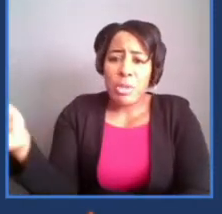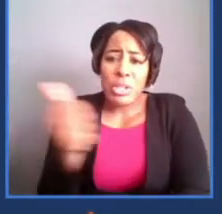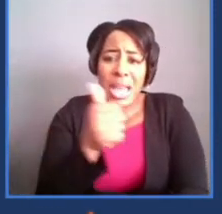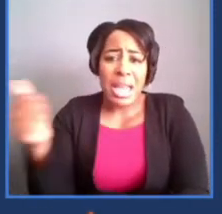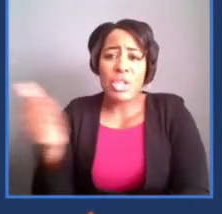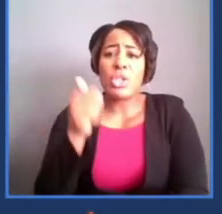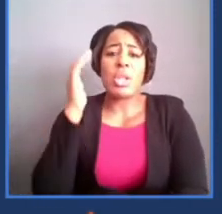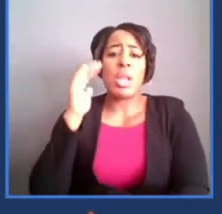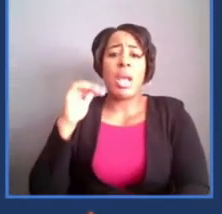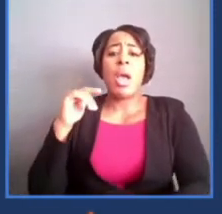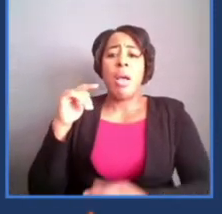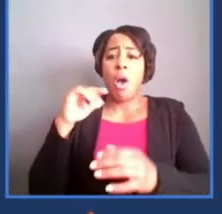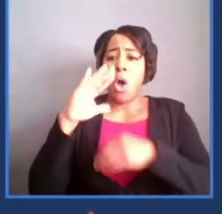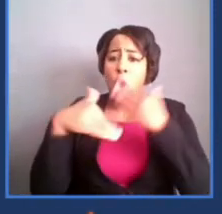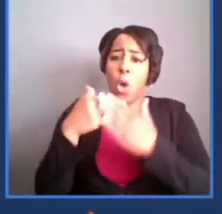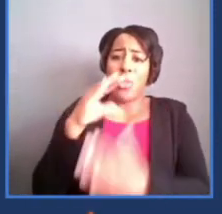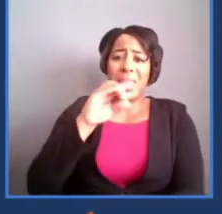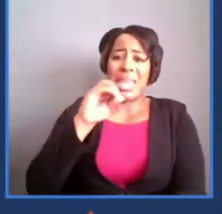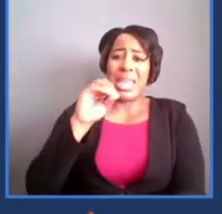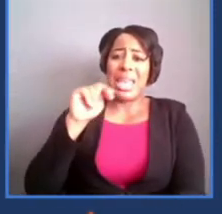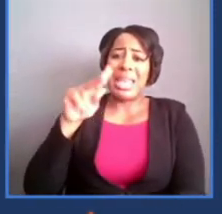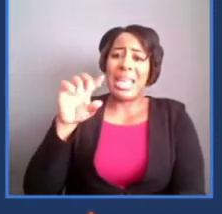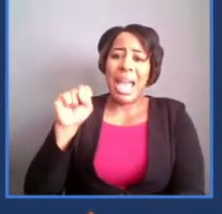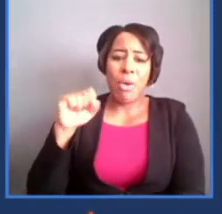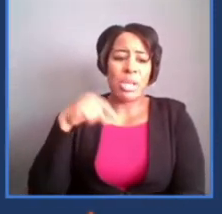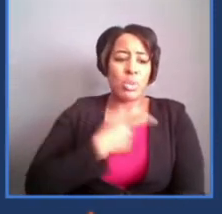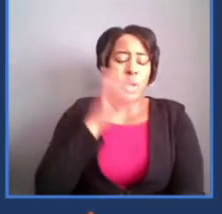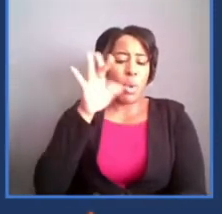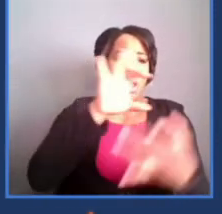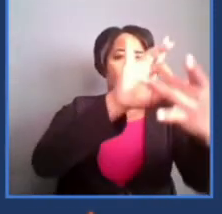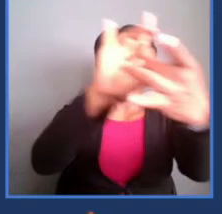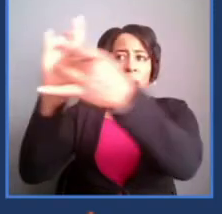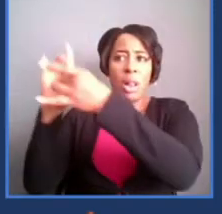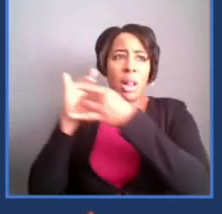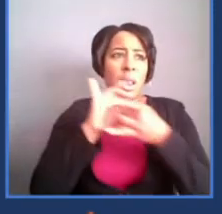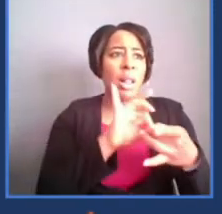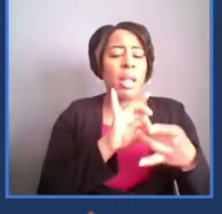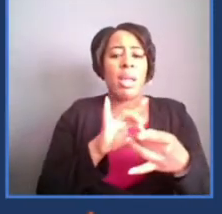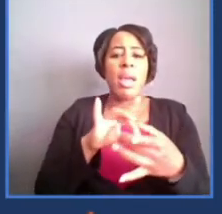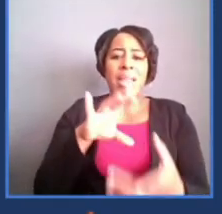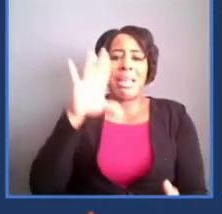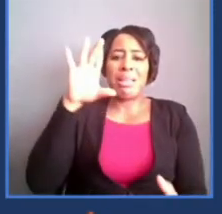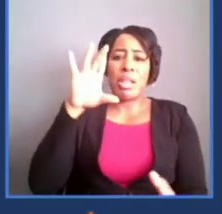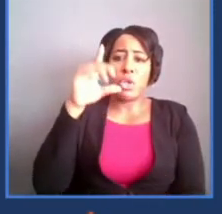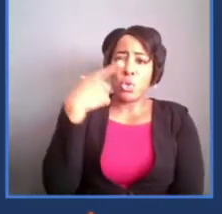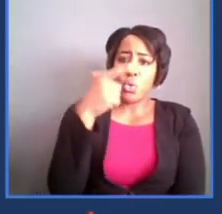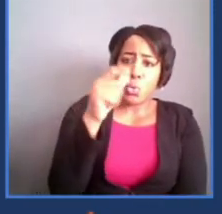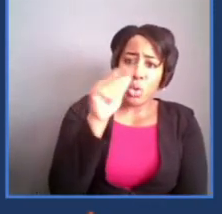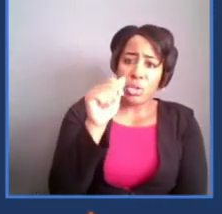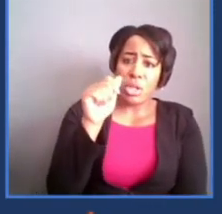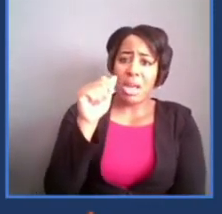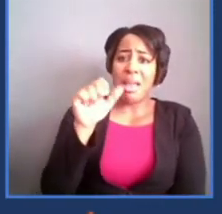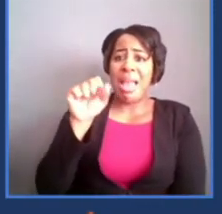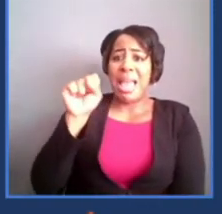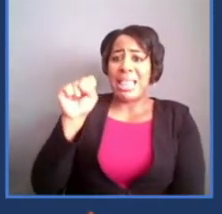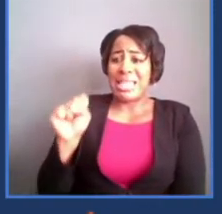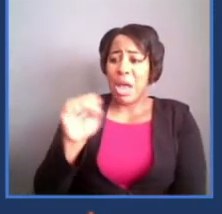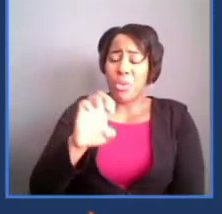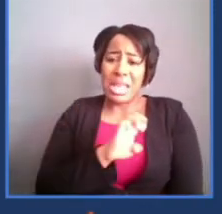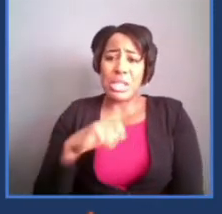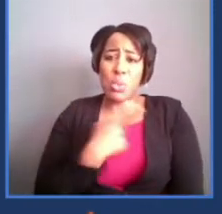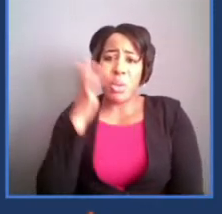to connect every city, every corner of the state, and to connect Georgia with the rest of the Southeast. We will create tens